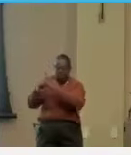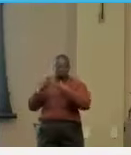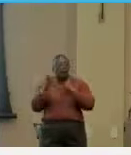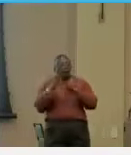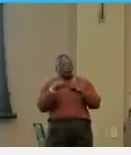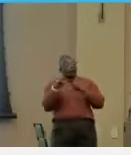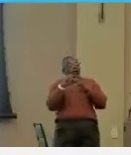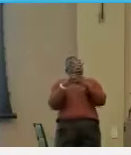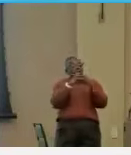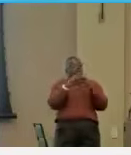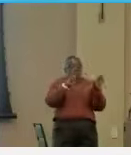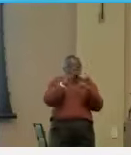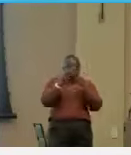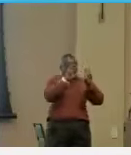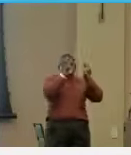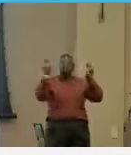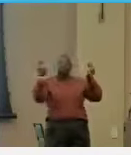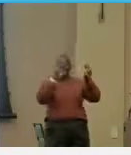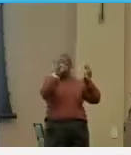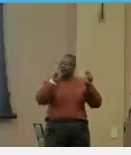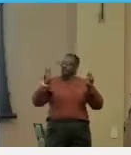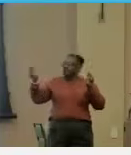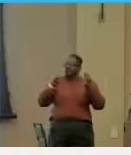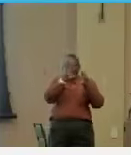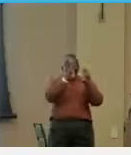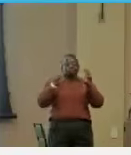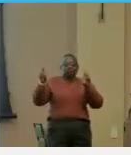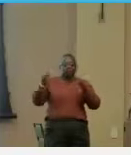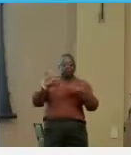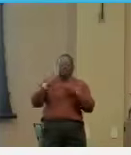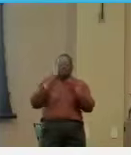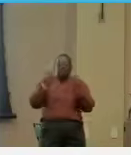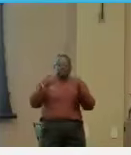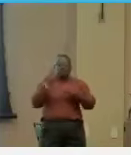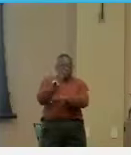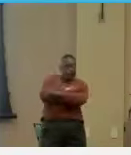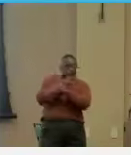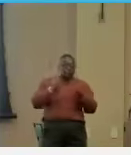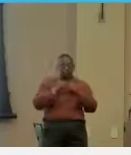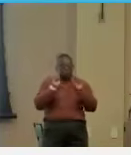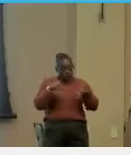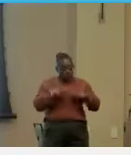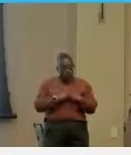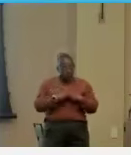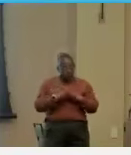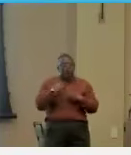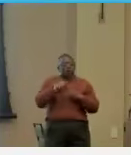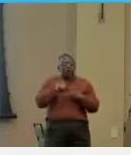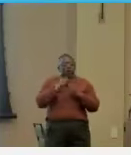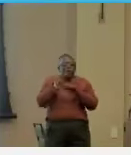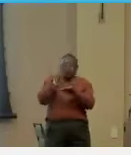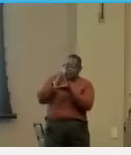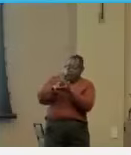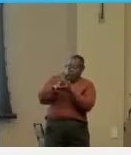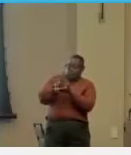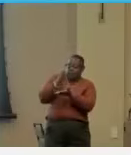because our cells are ready, they're off the shelf, and they're ready for immediate infusion. We don't require stopping